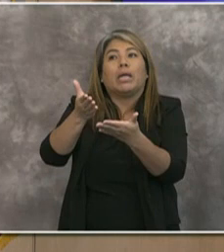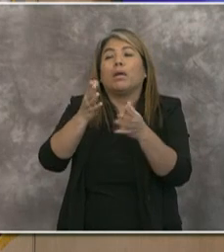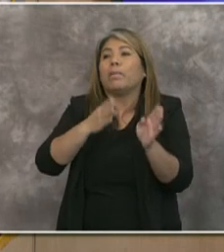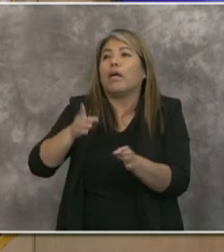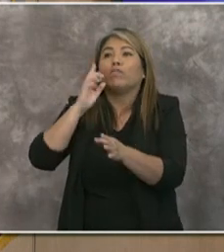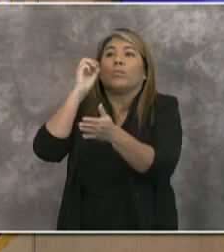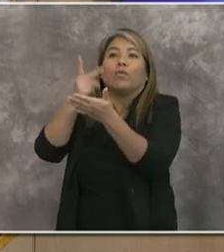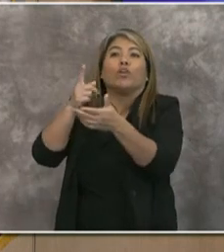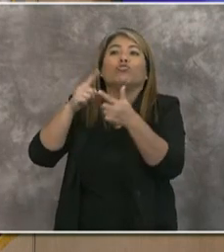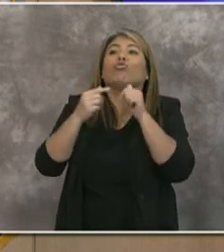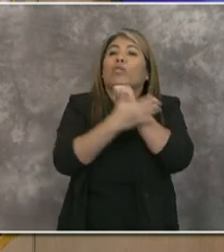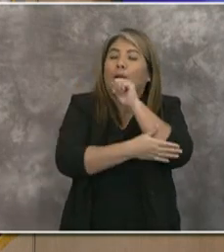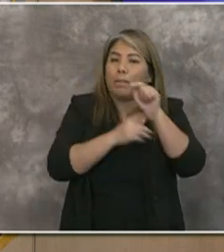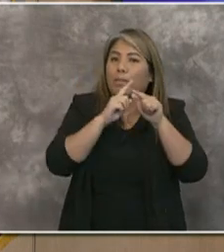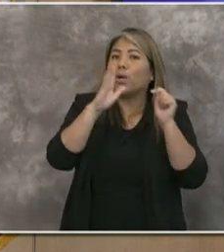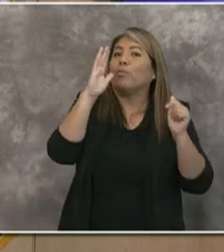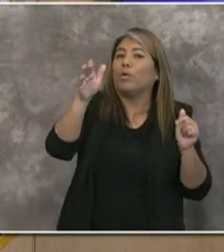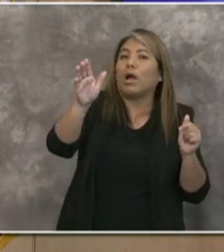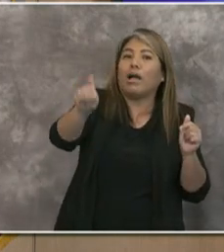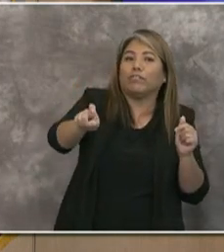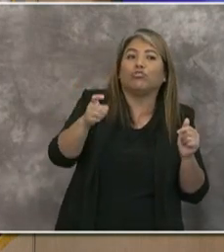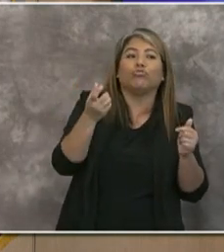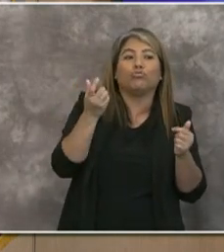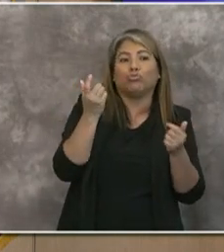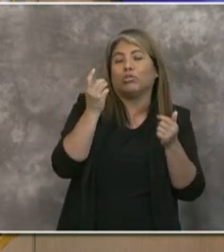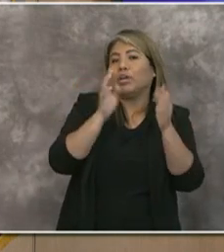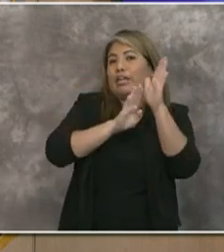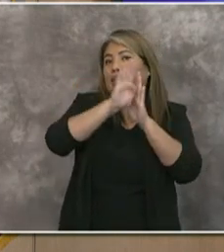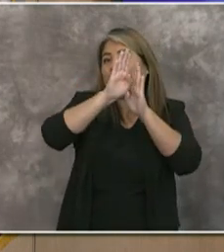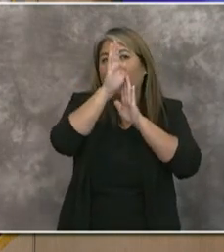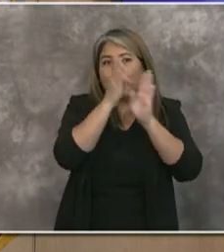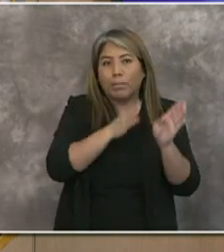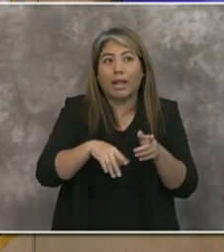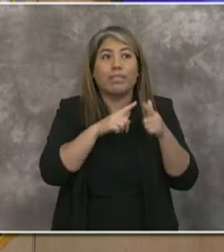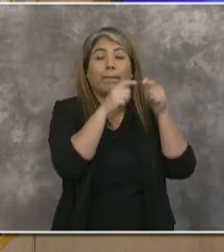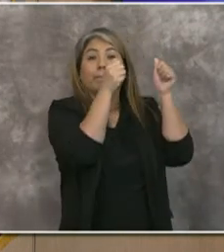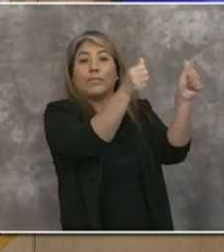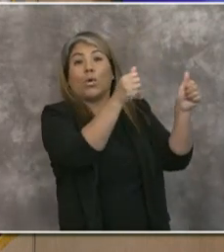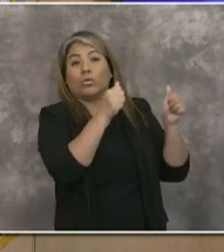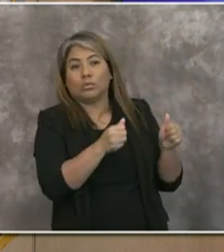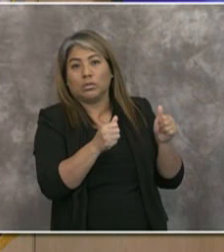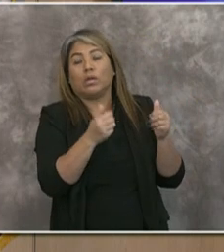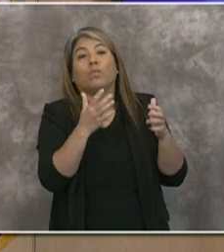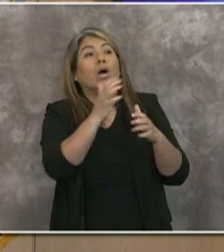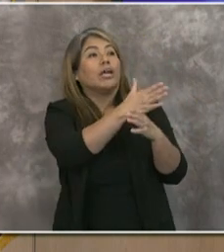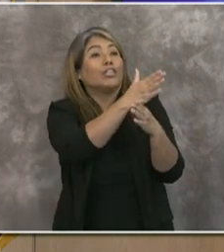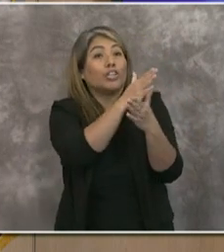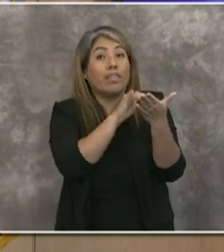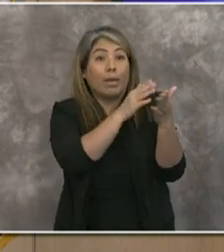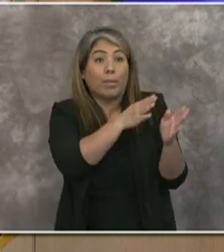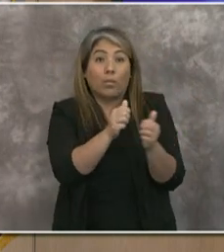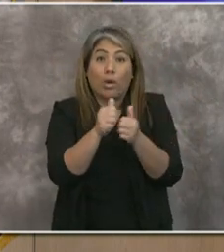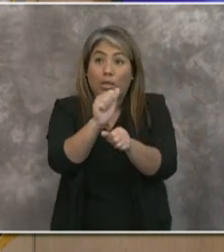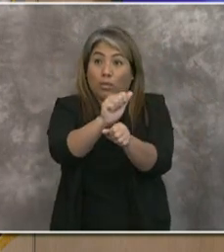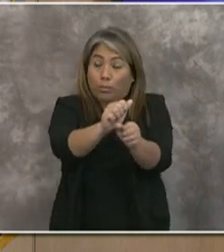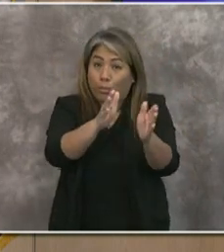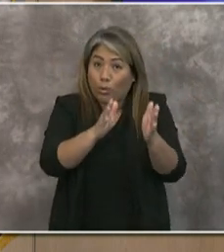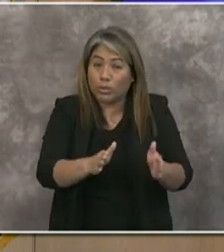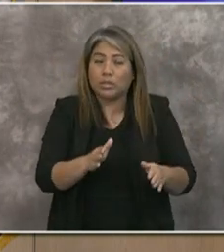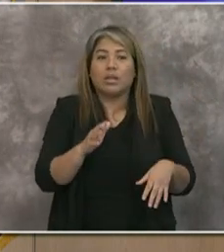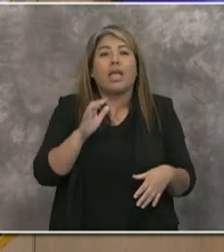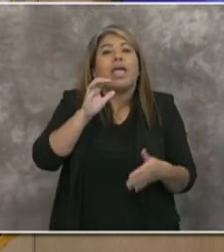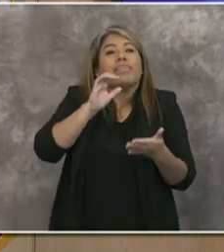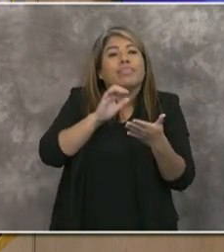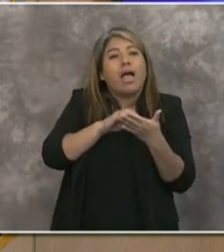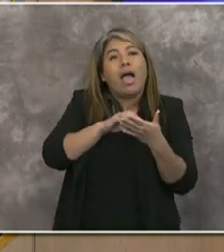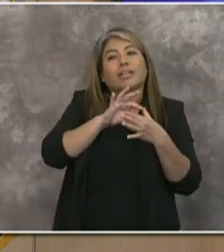approval to the county, but they will have to develop a plan. They will have to post that plan. They will have to share that plan with their employees. And these are things around what